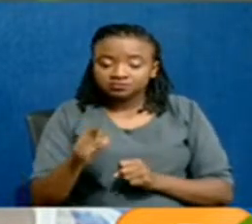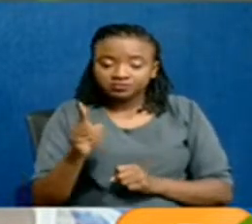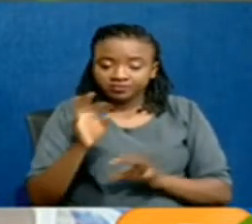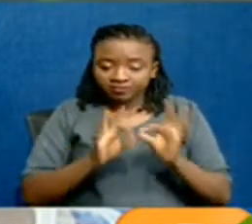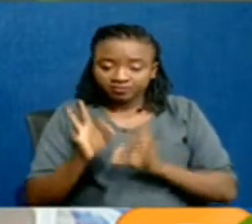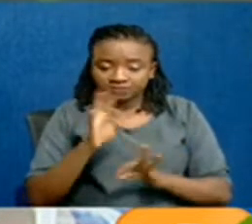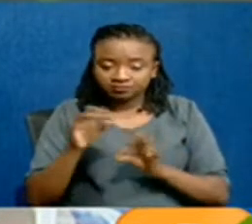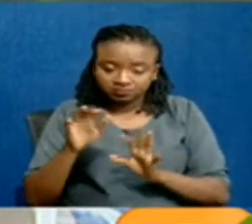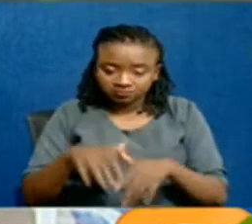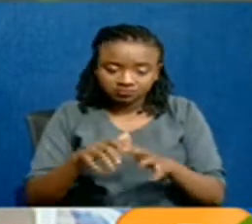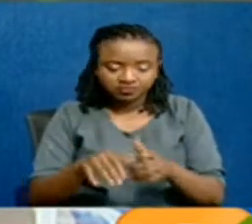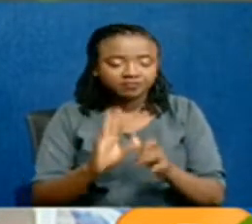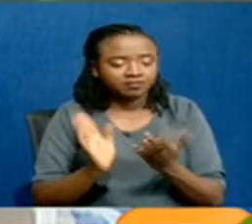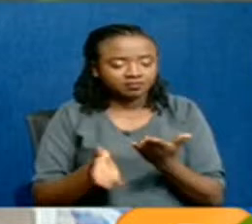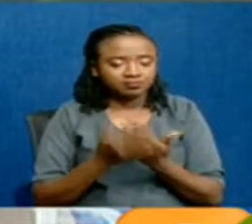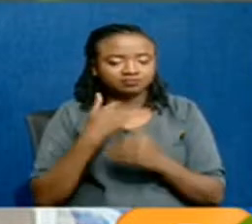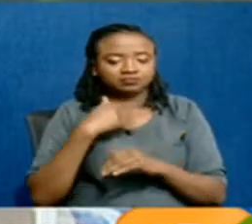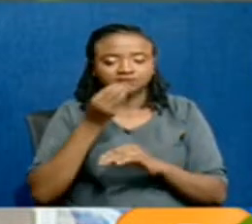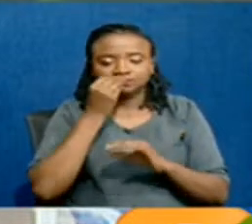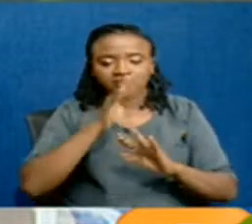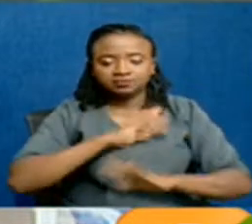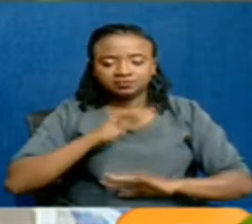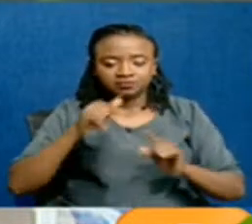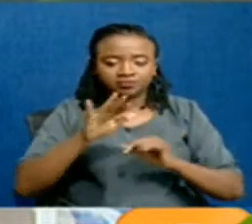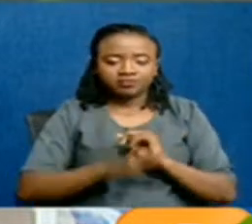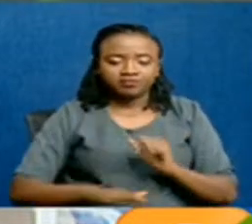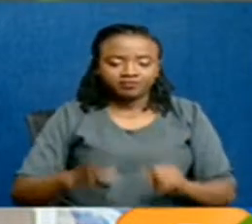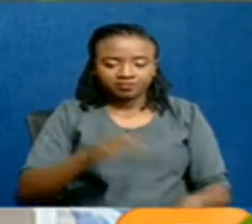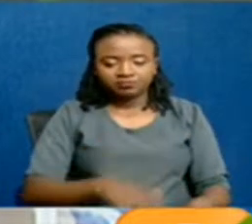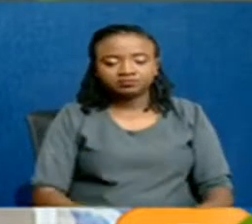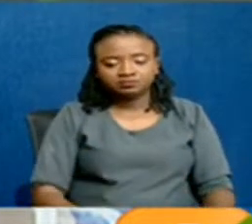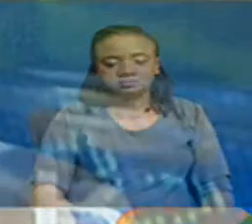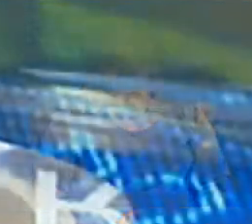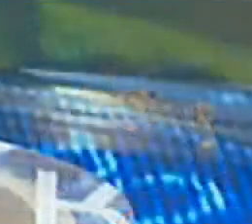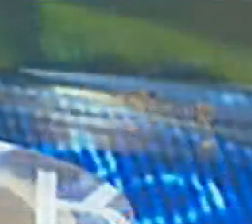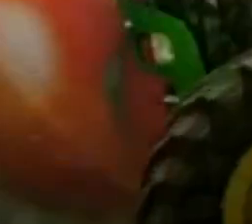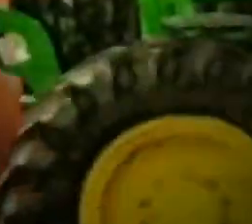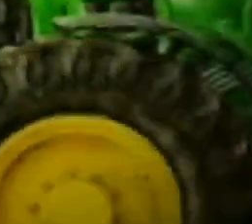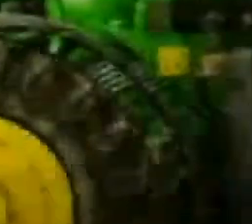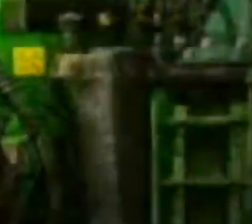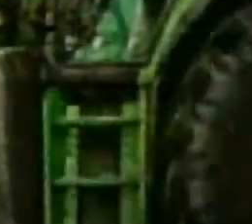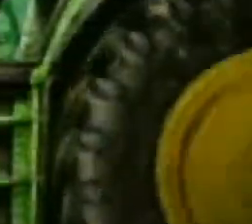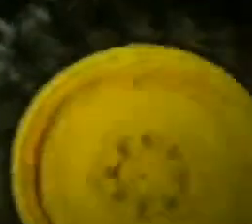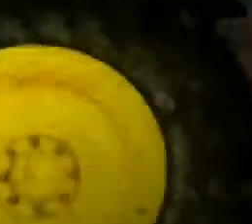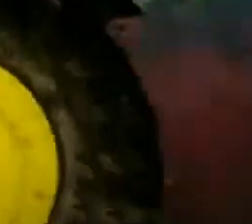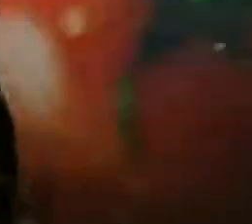food security in the region. Dennis Otieno reports on this week's Smart Farm.